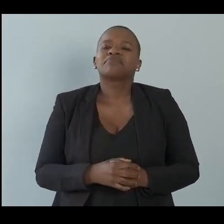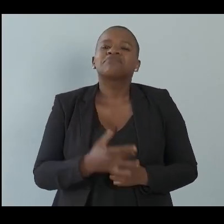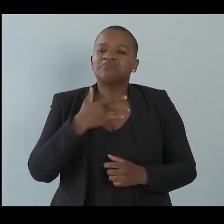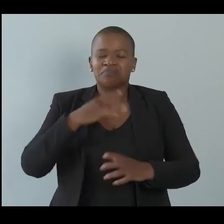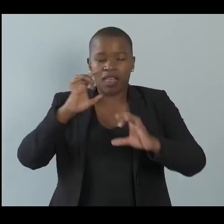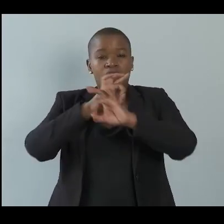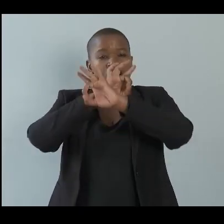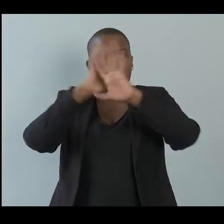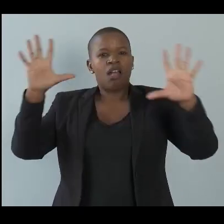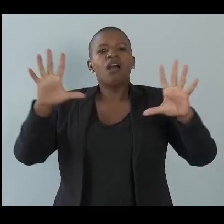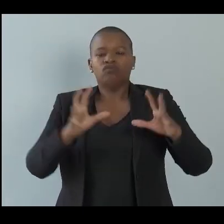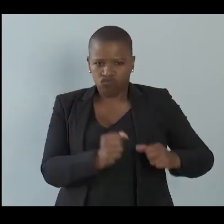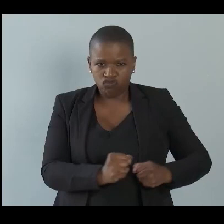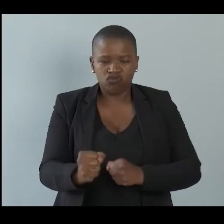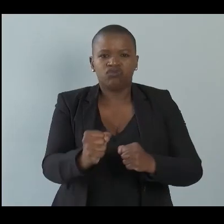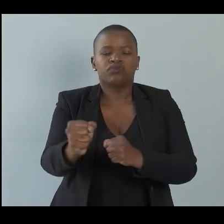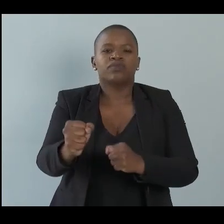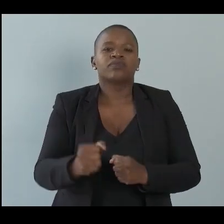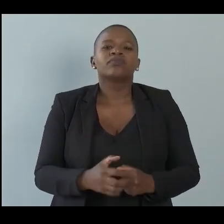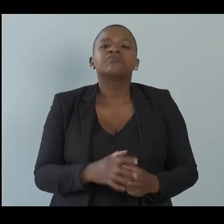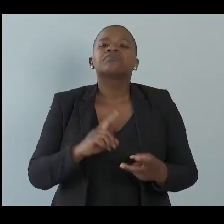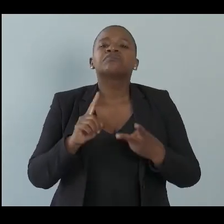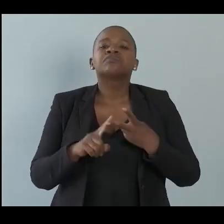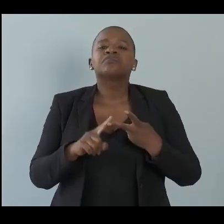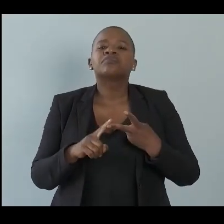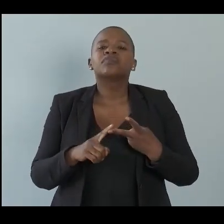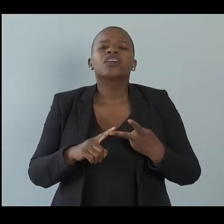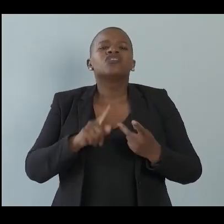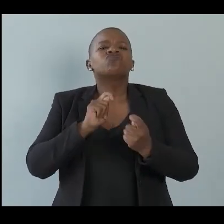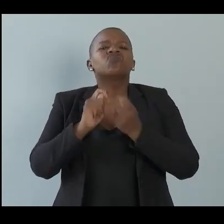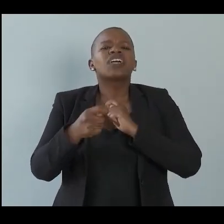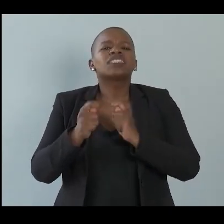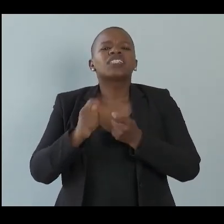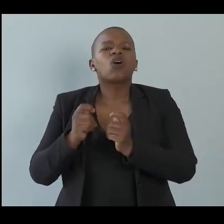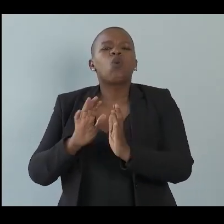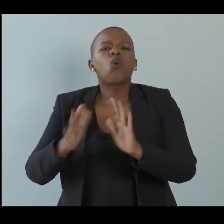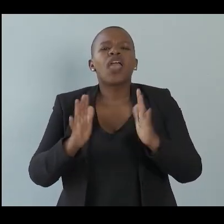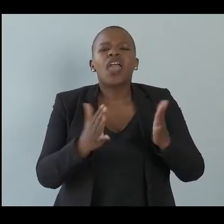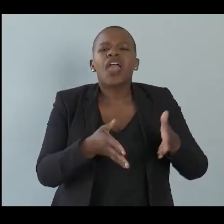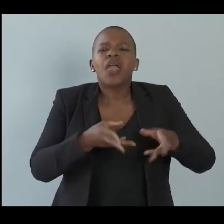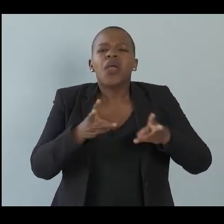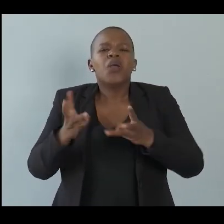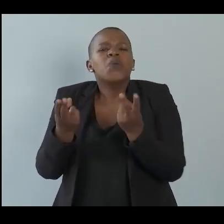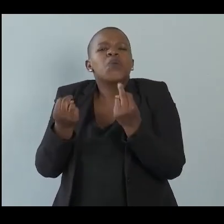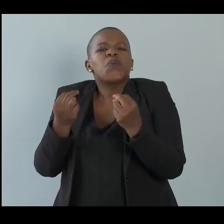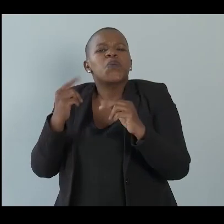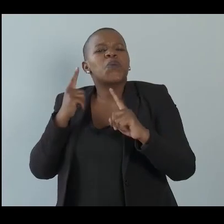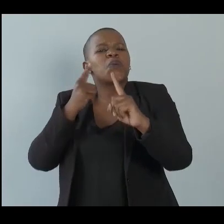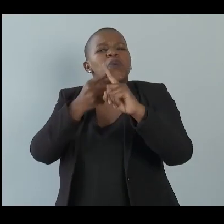strategy. We revitalized our team and established a new purpose to nurture a high-performance